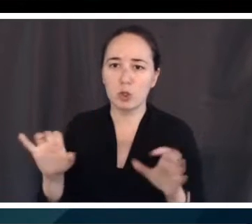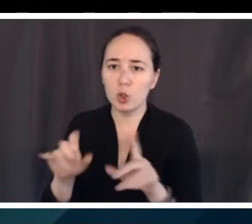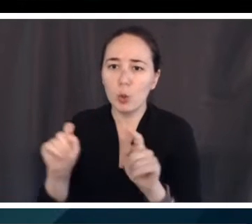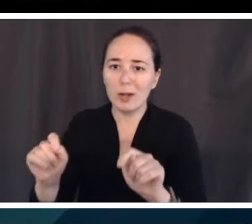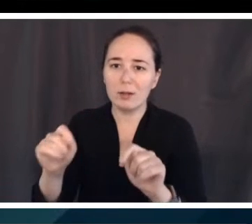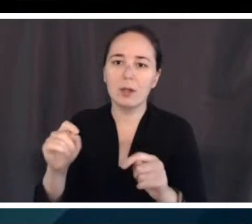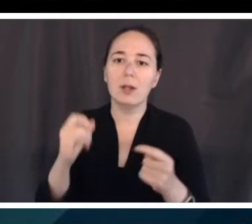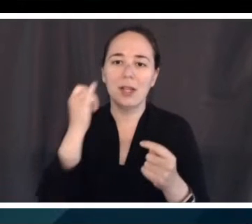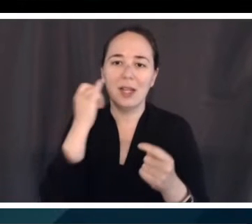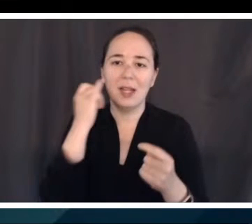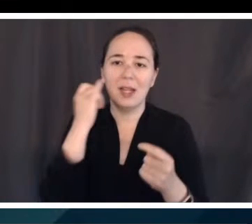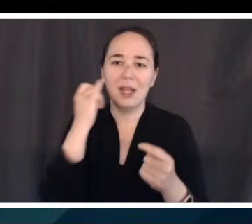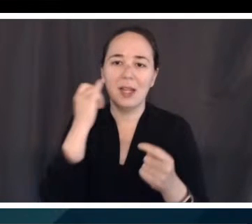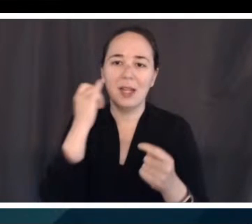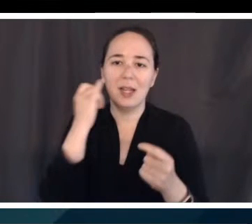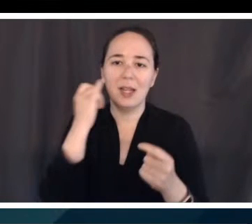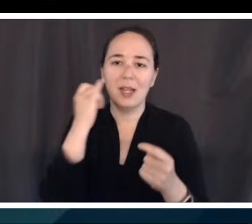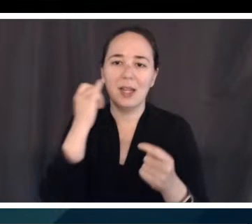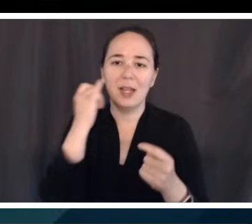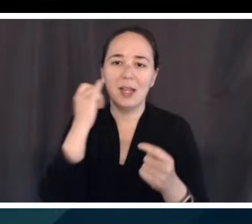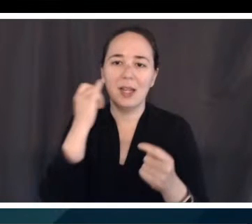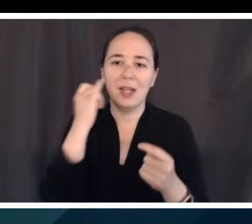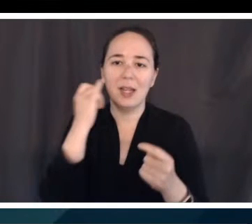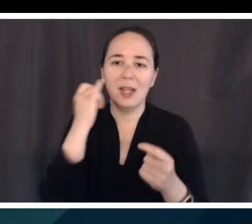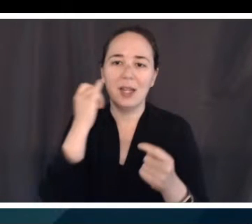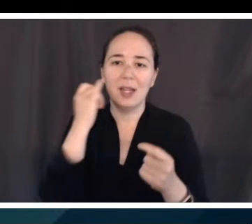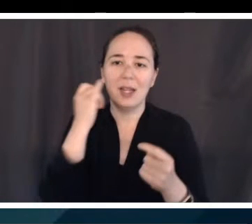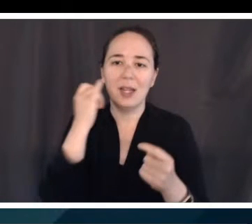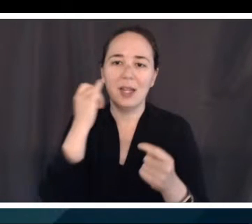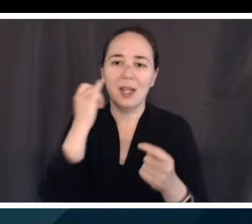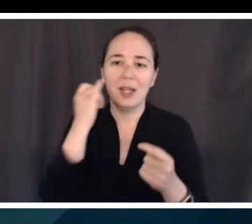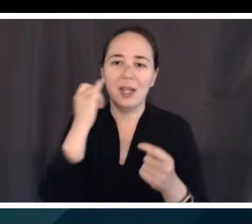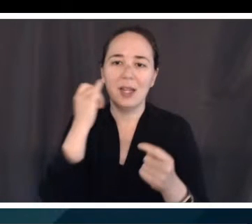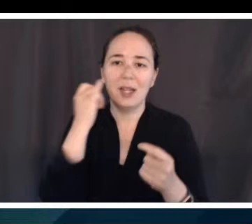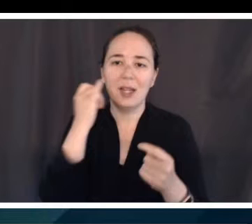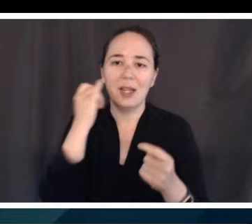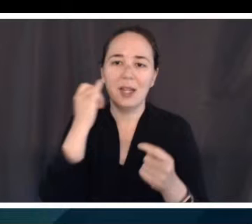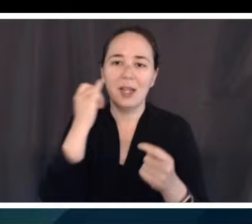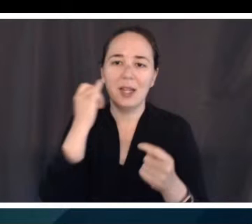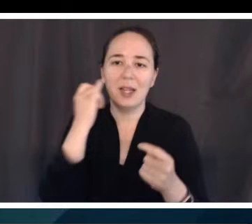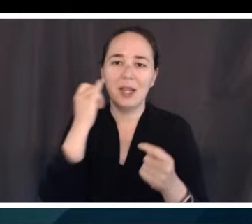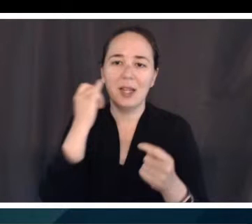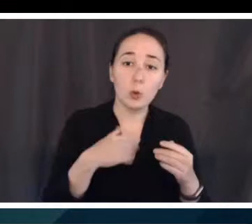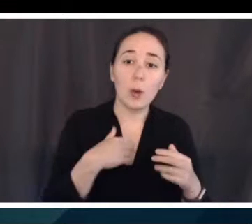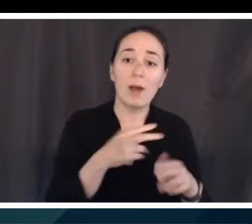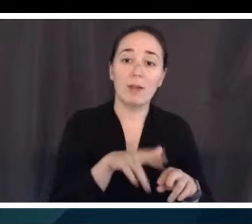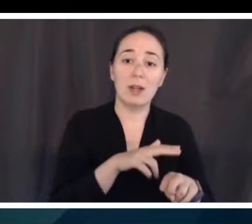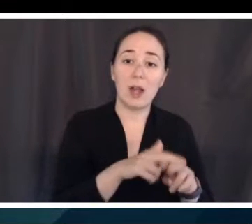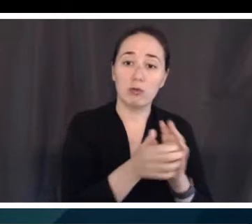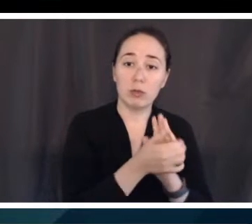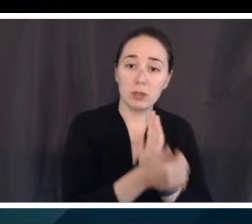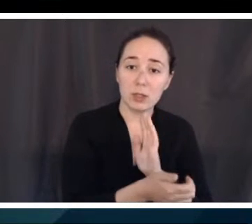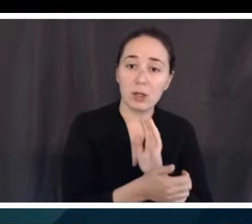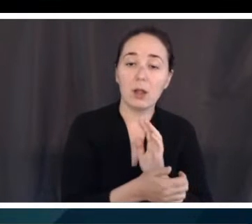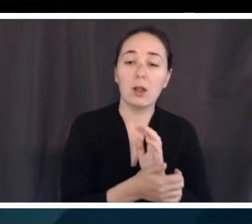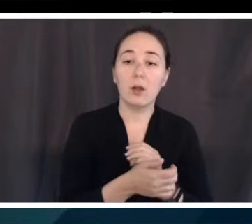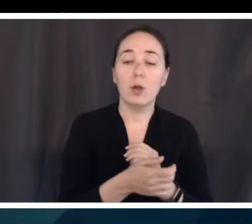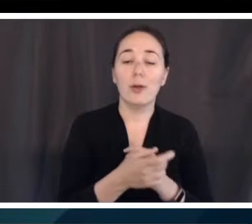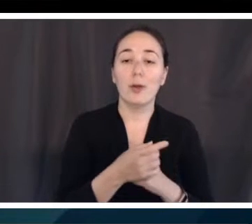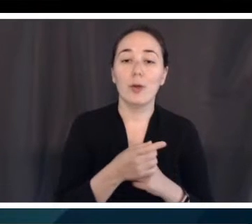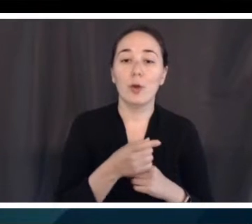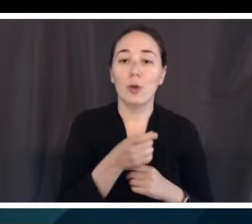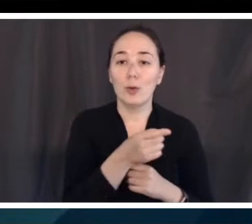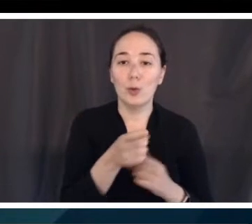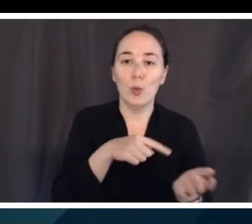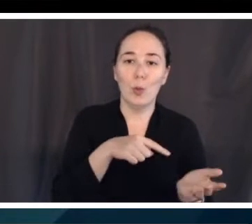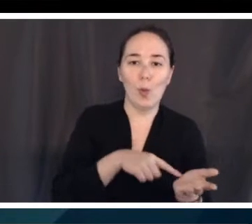with yourself. If you have the aptitude for something, you owe it to the